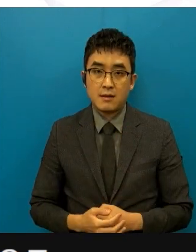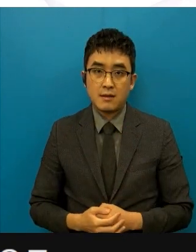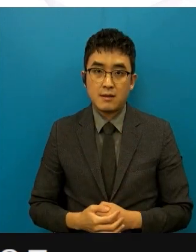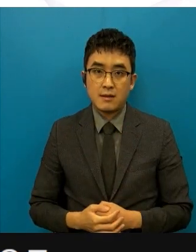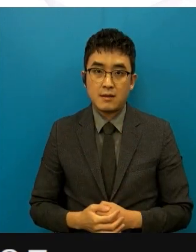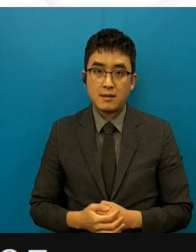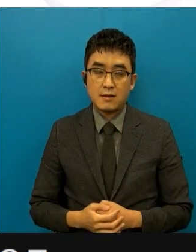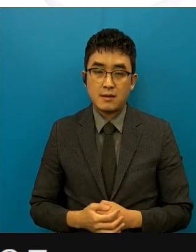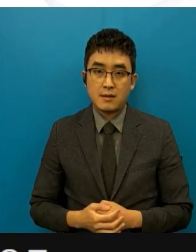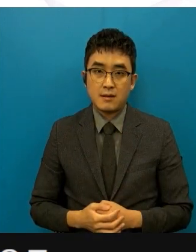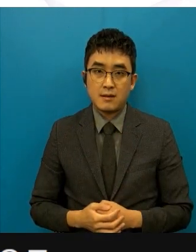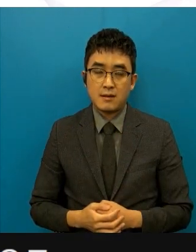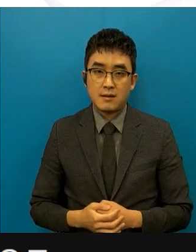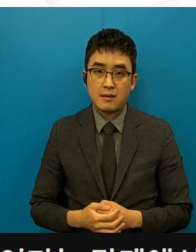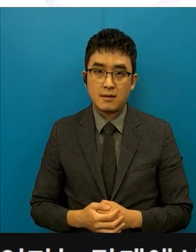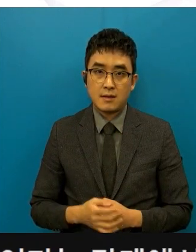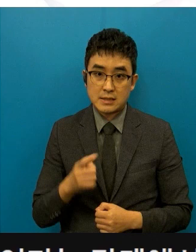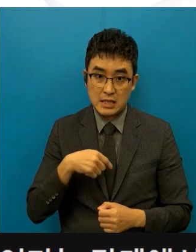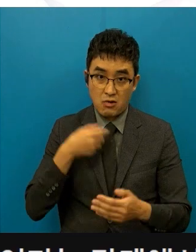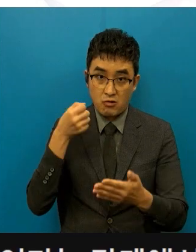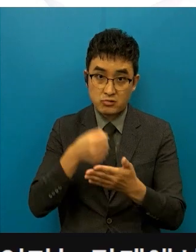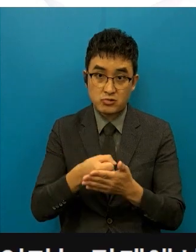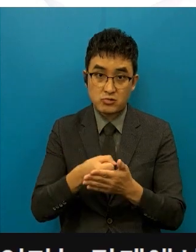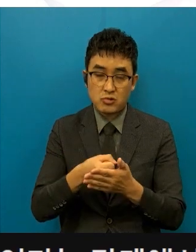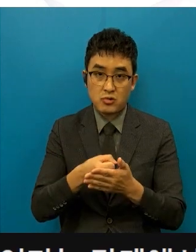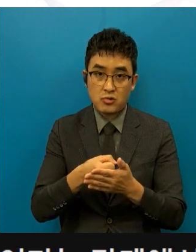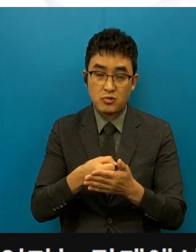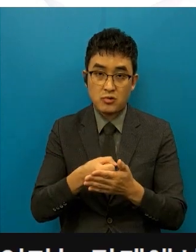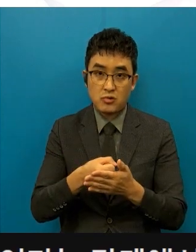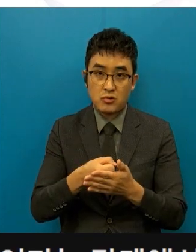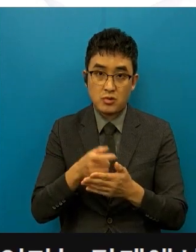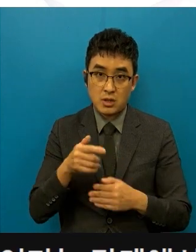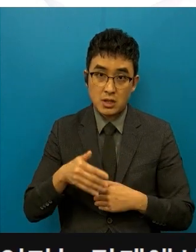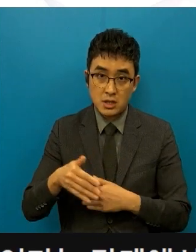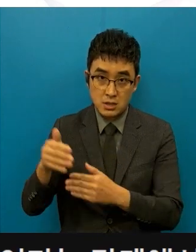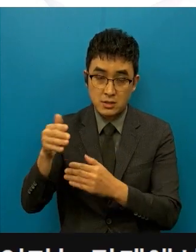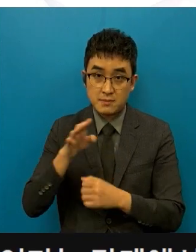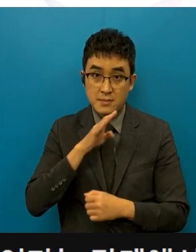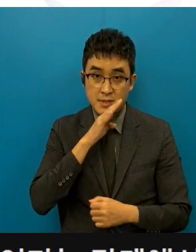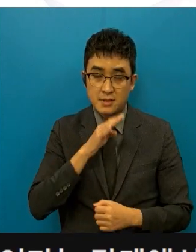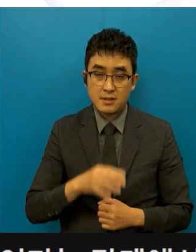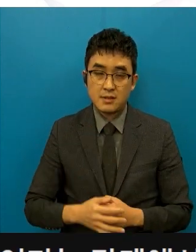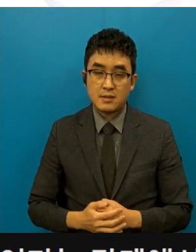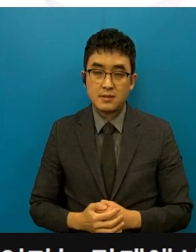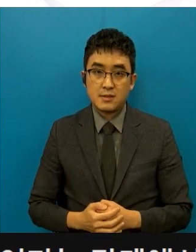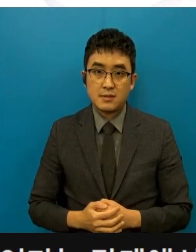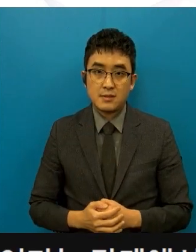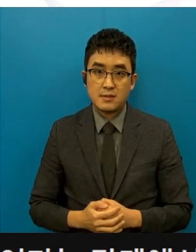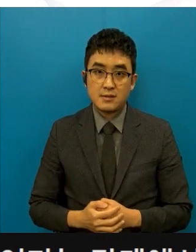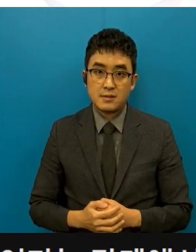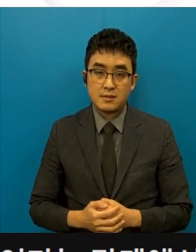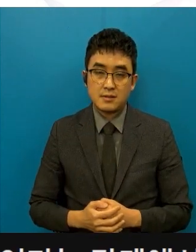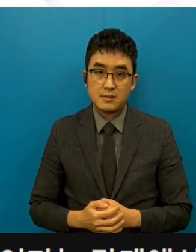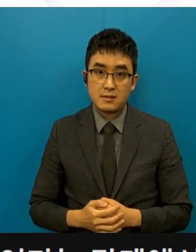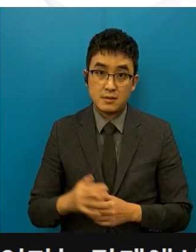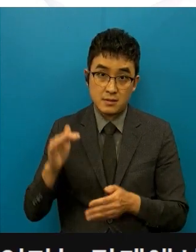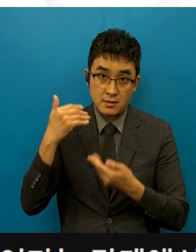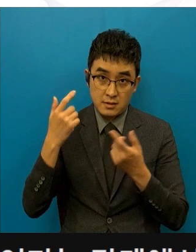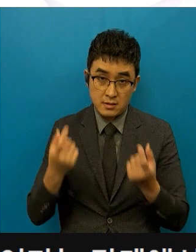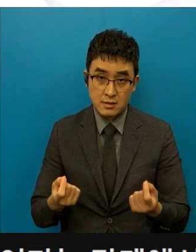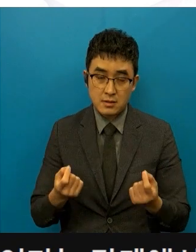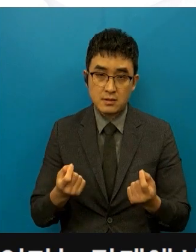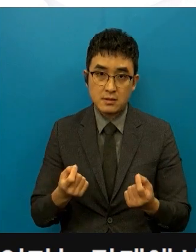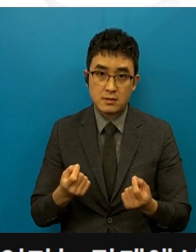life-sustaining treatment decision-making law is extremely restrictive. So it is difficult to achieve